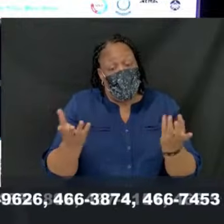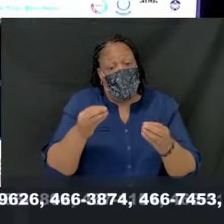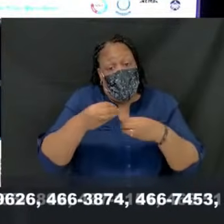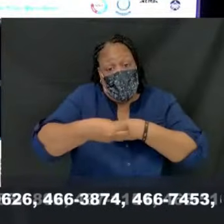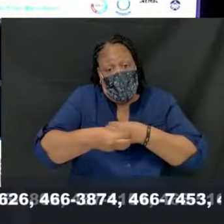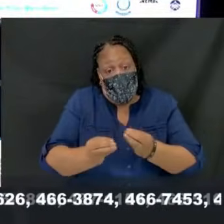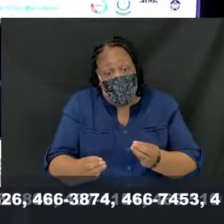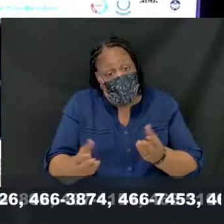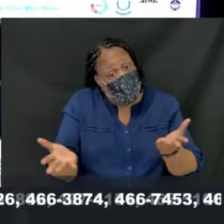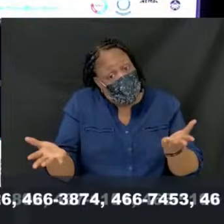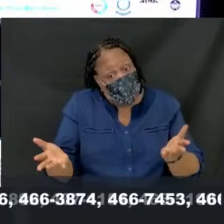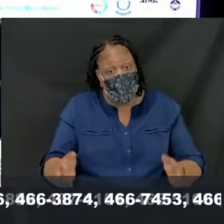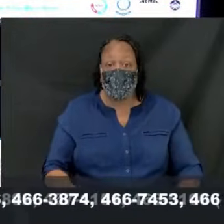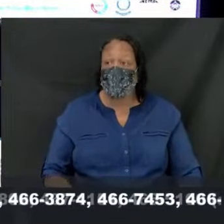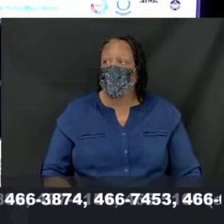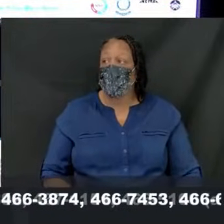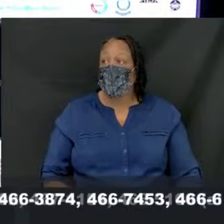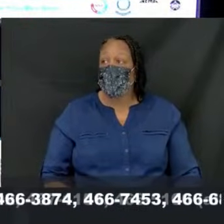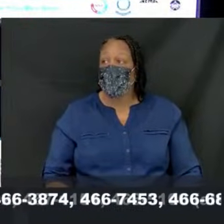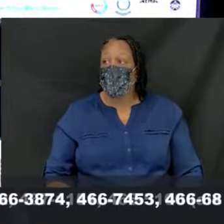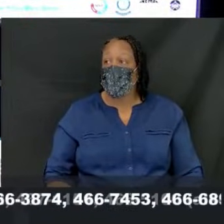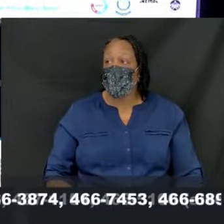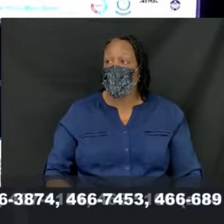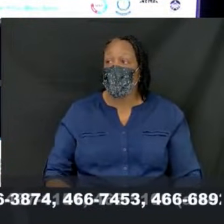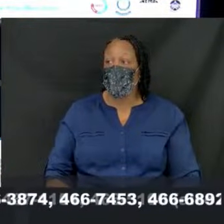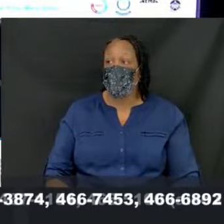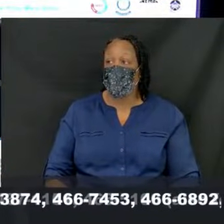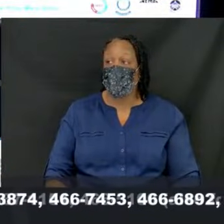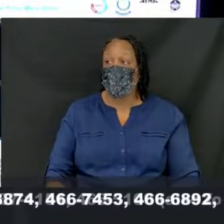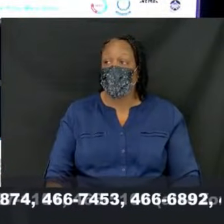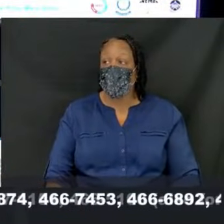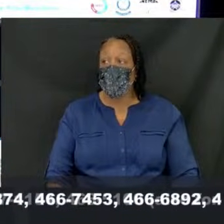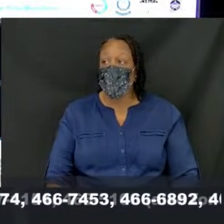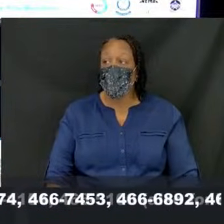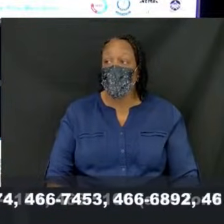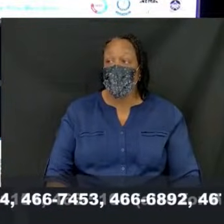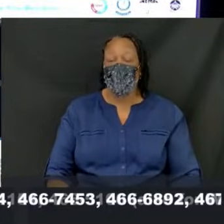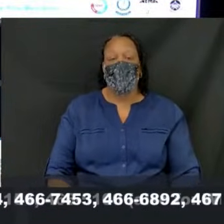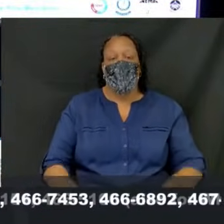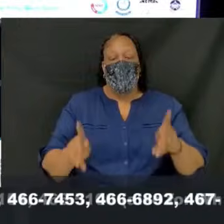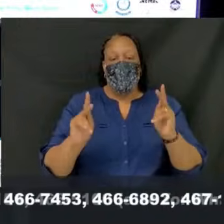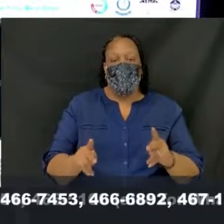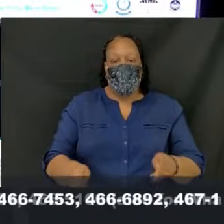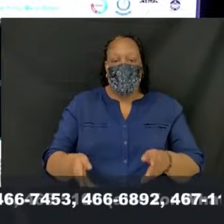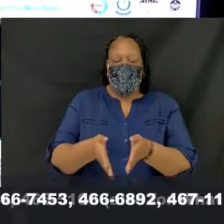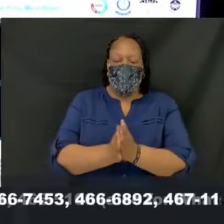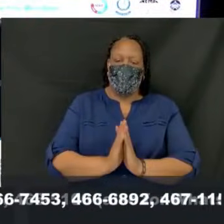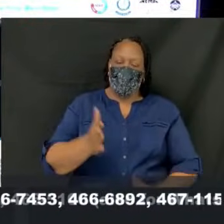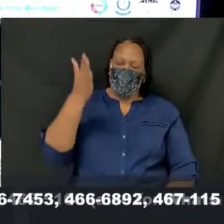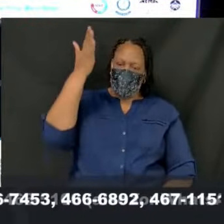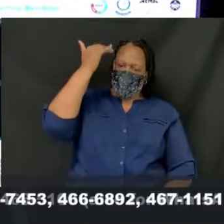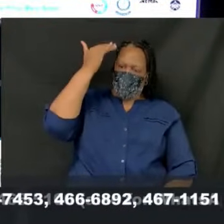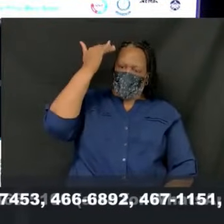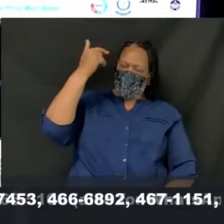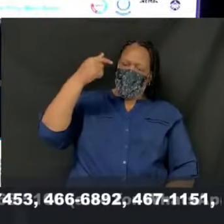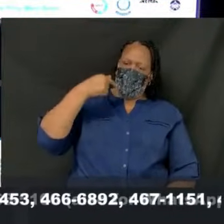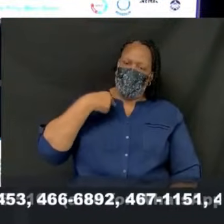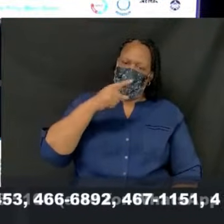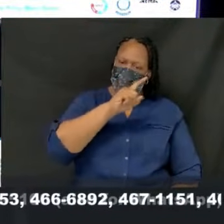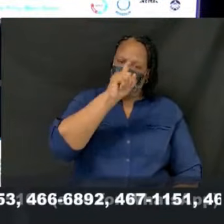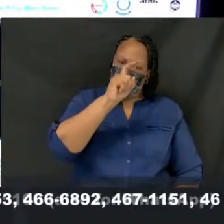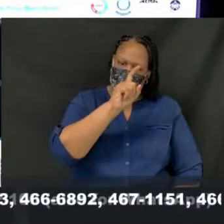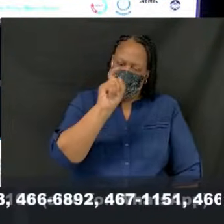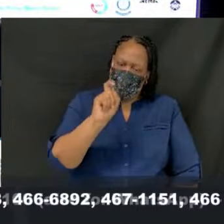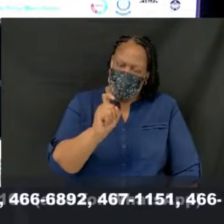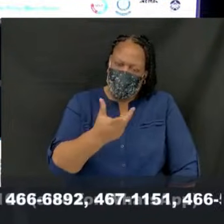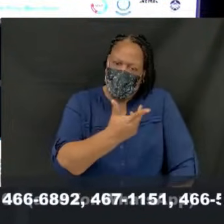also brought the concern to me. Why is it, Mr. Samuel, that I am vaccinated and I have to come back to